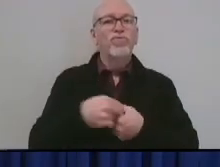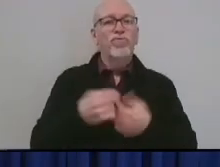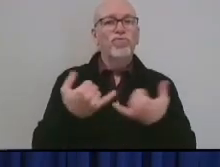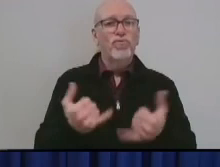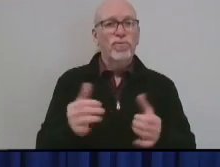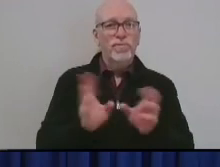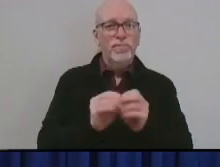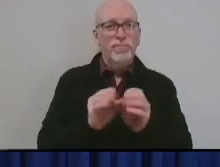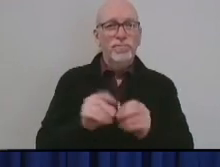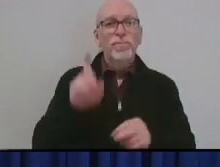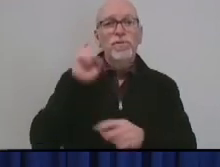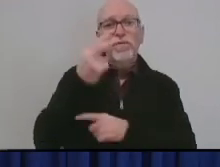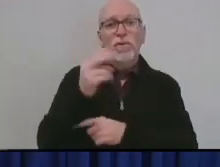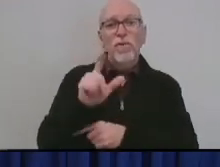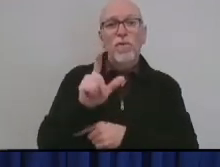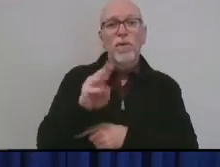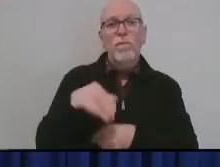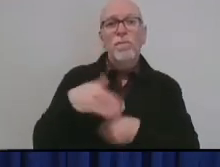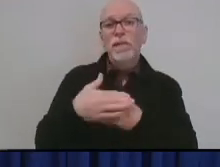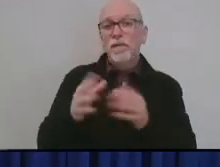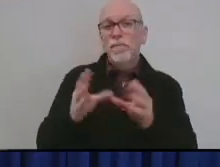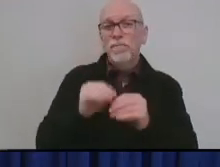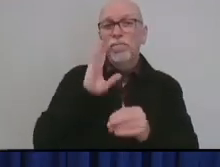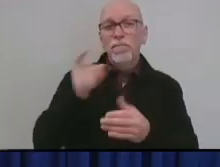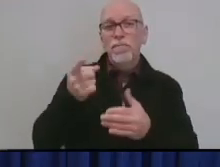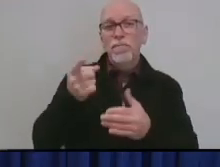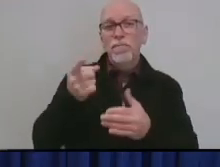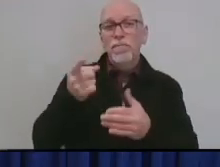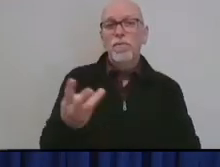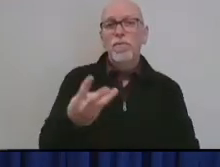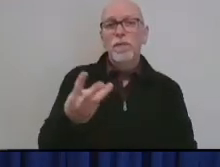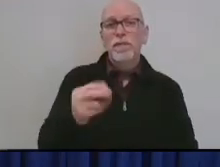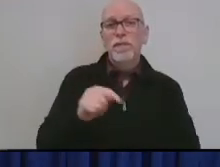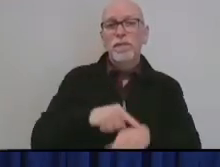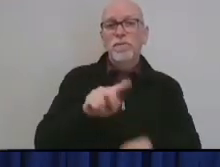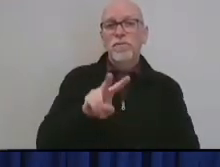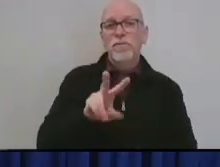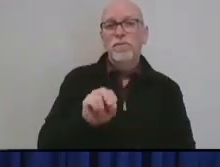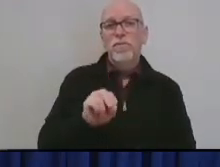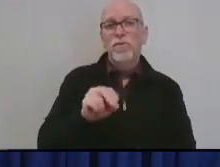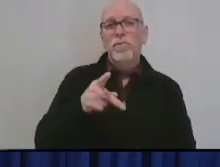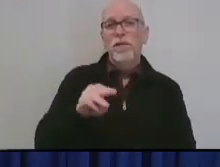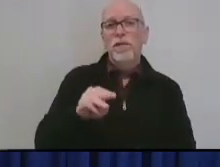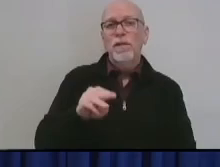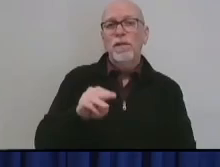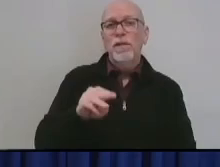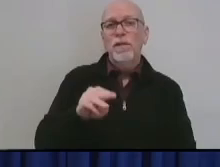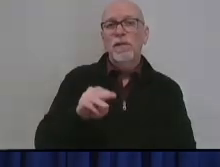Governor Holcomb's next briefing will be next Wednesday at 2:30 p.m. Eastern.